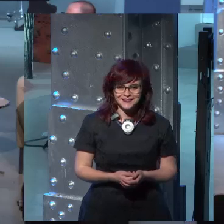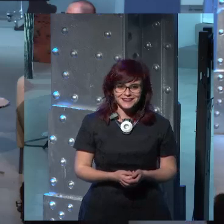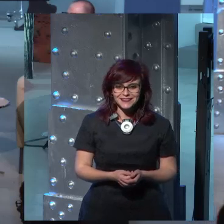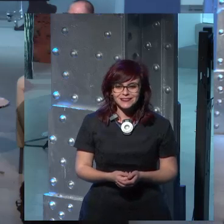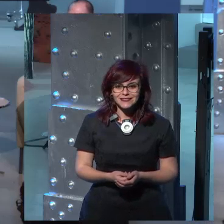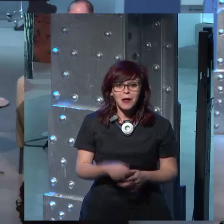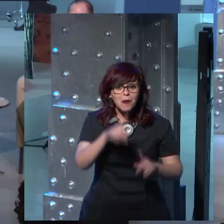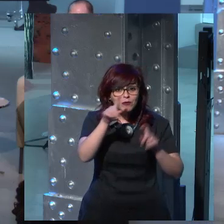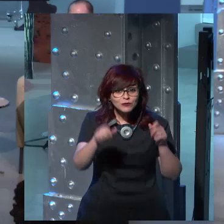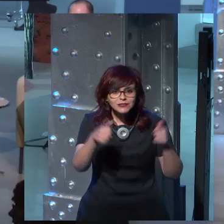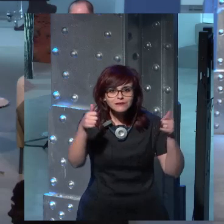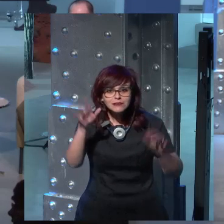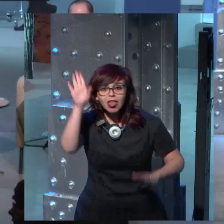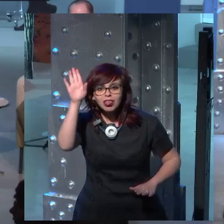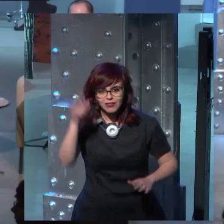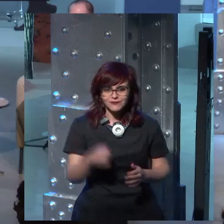¿Las preguntas?